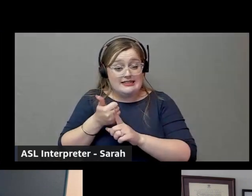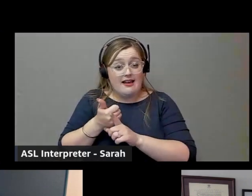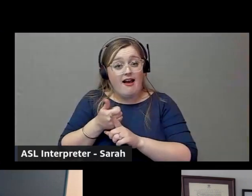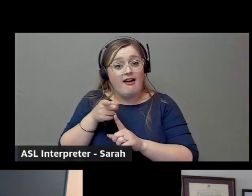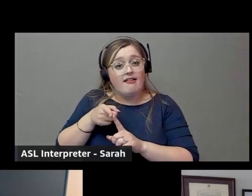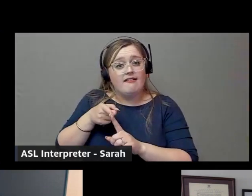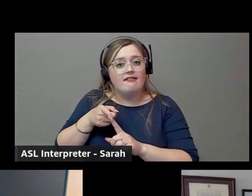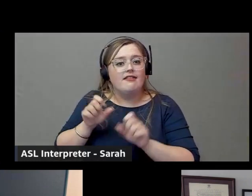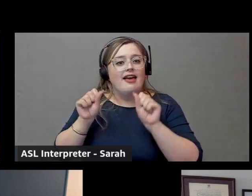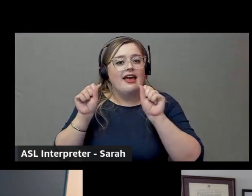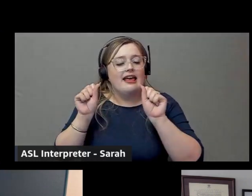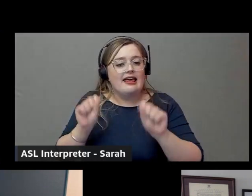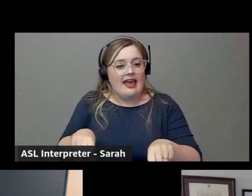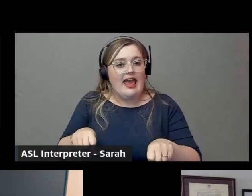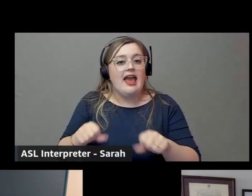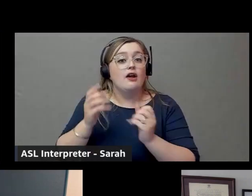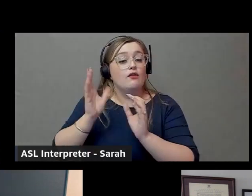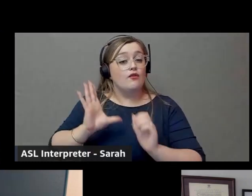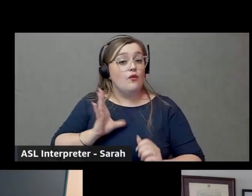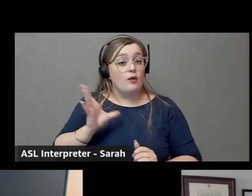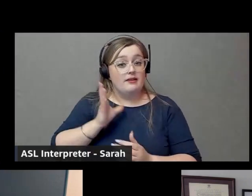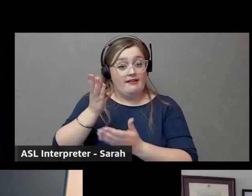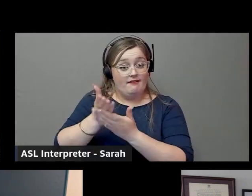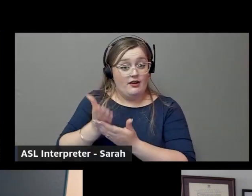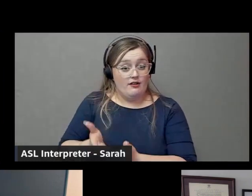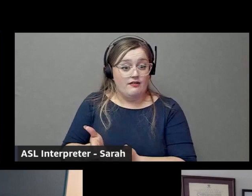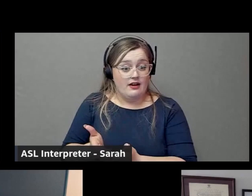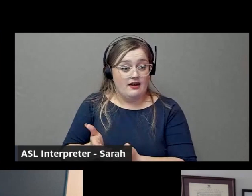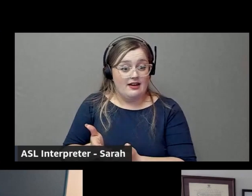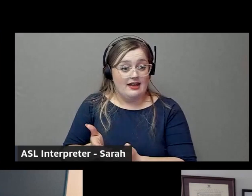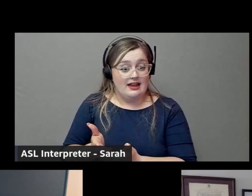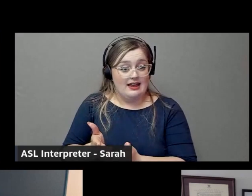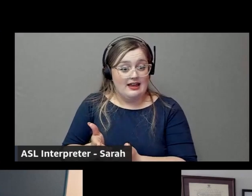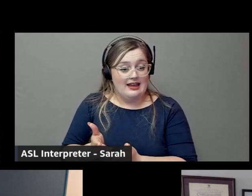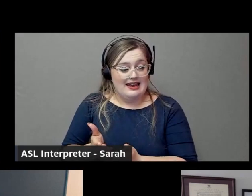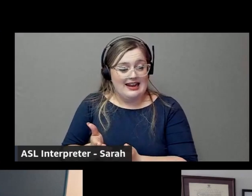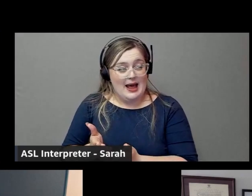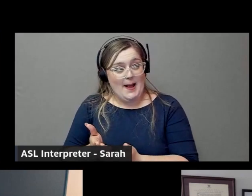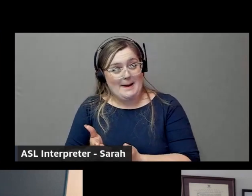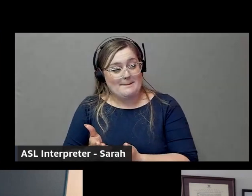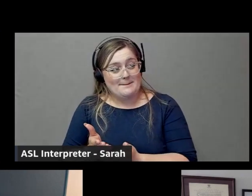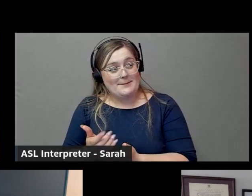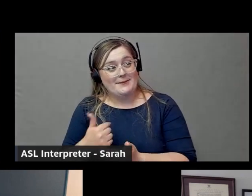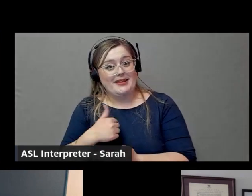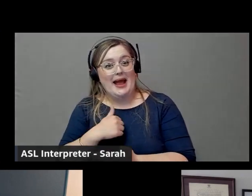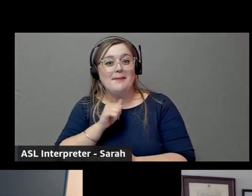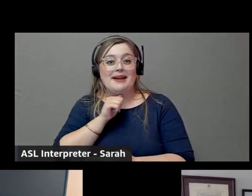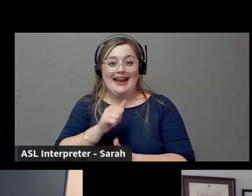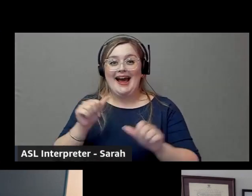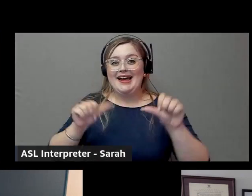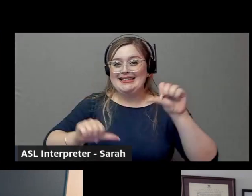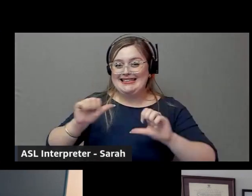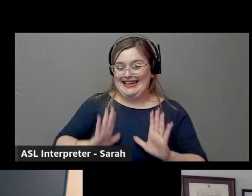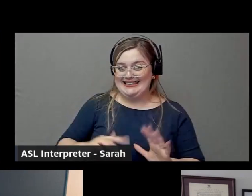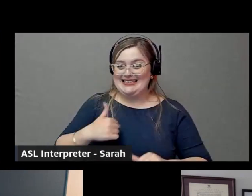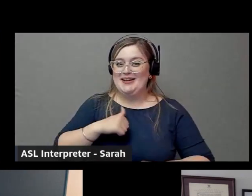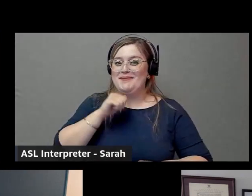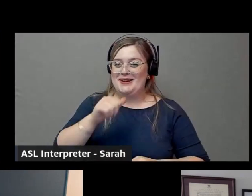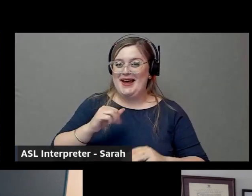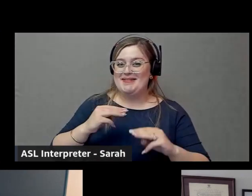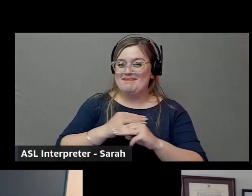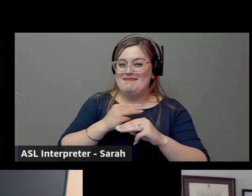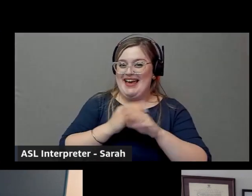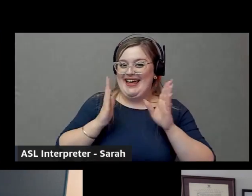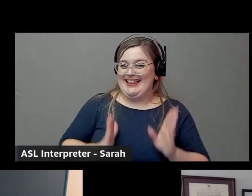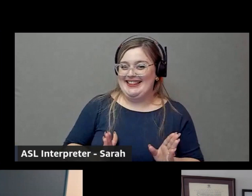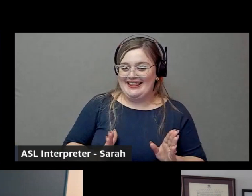can be formally verified, and I will, as a non-scientist and non-mathematician, attempt